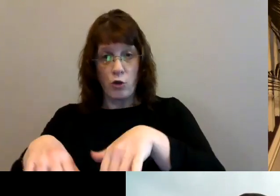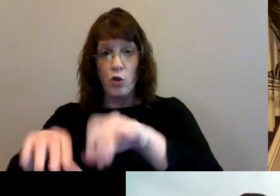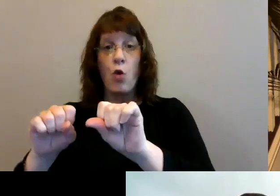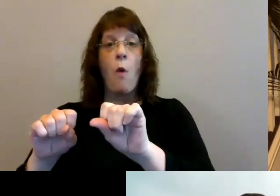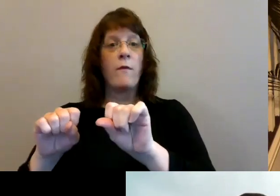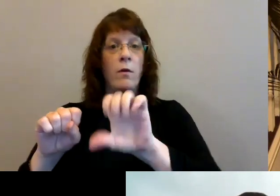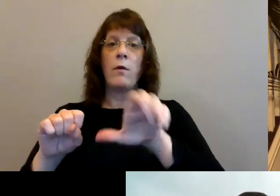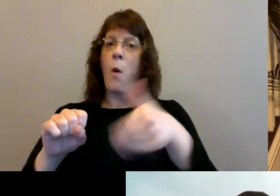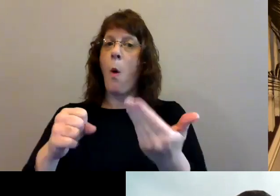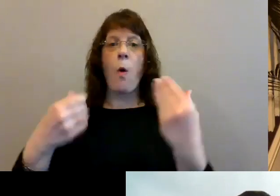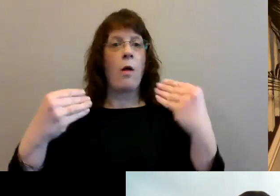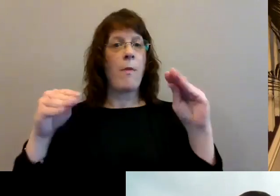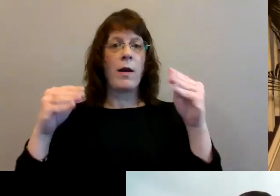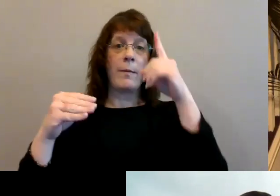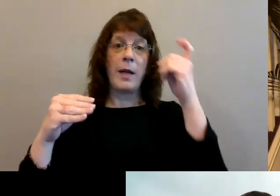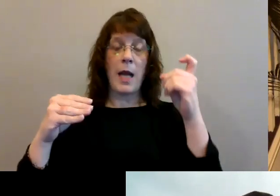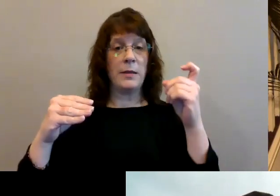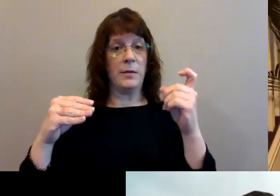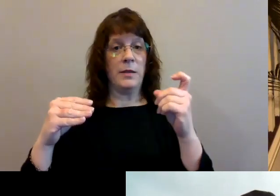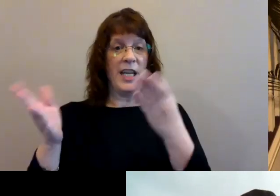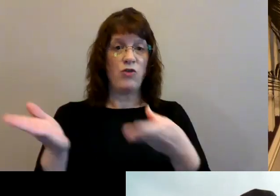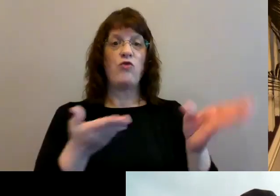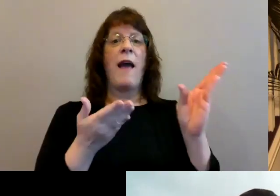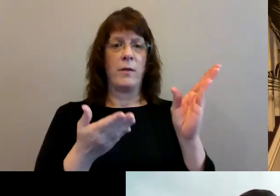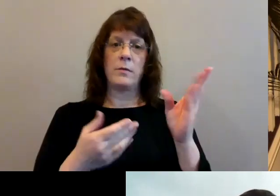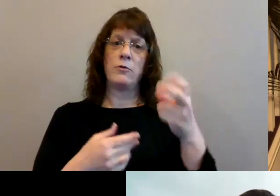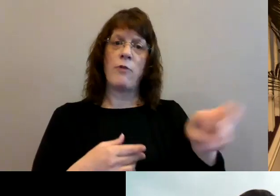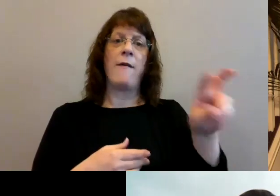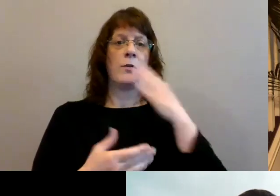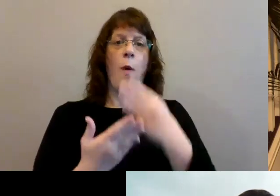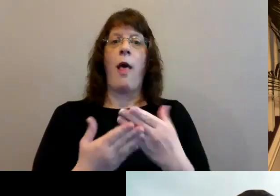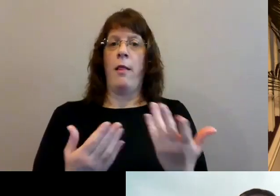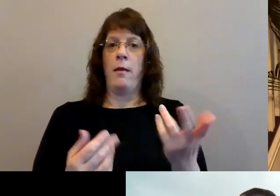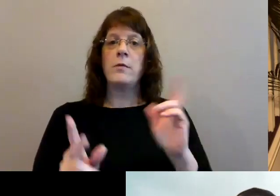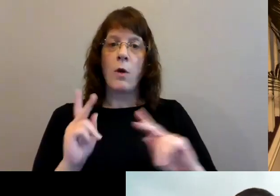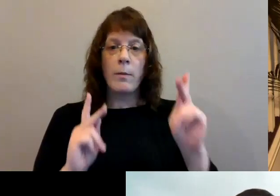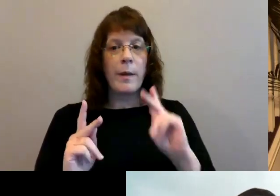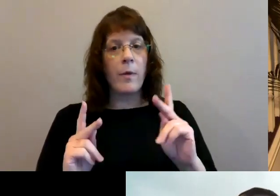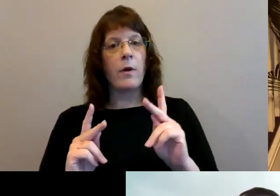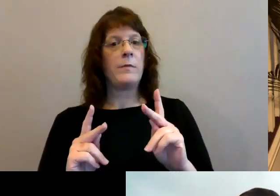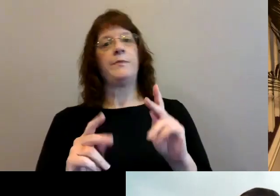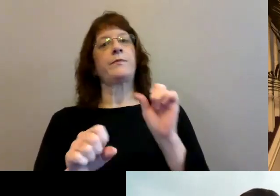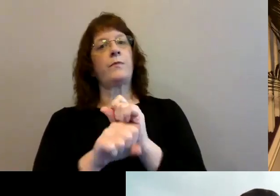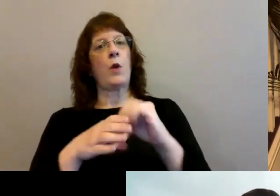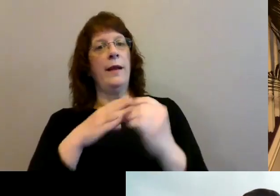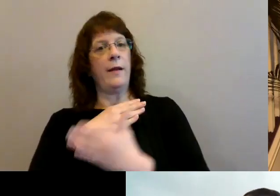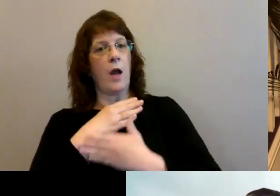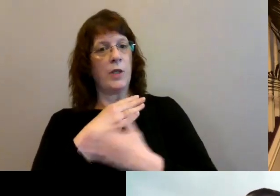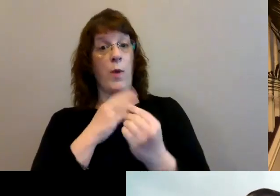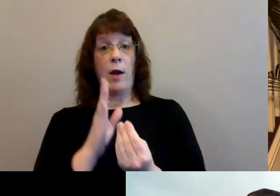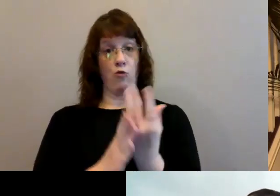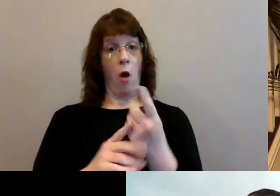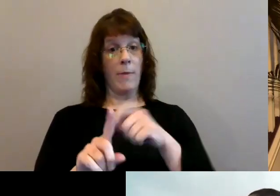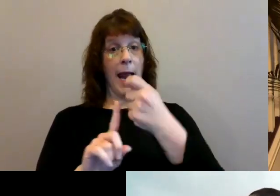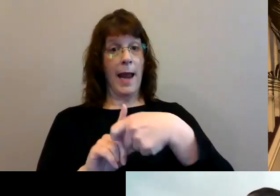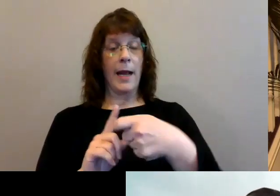market because it travels really well. So people that were in the countries where they grow the bananas, they can